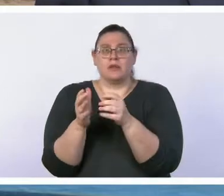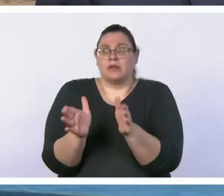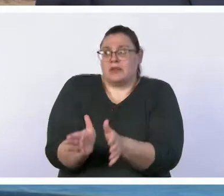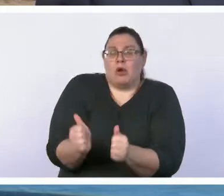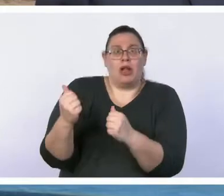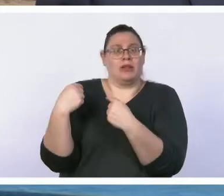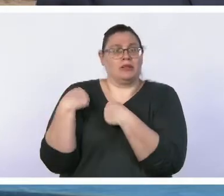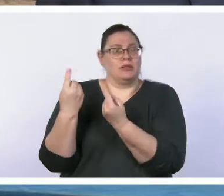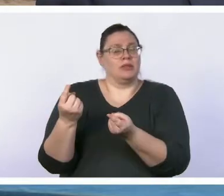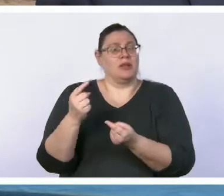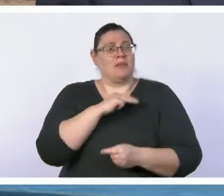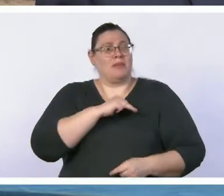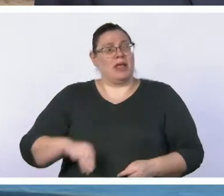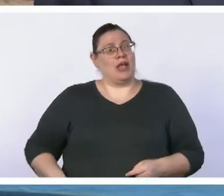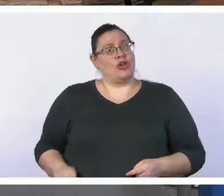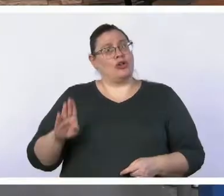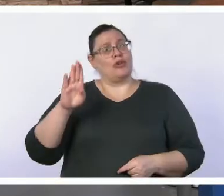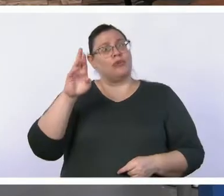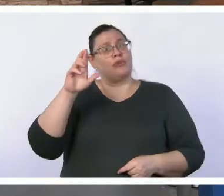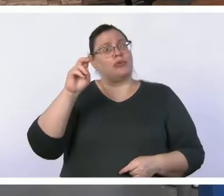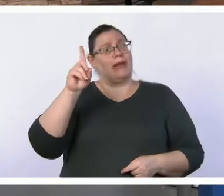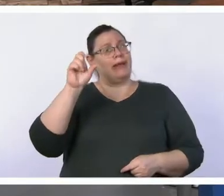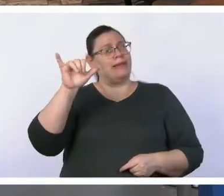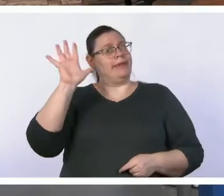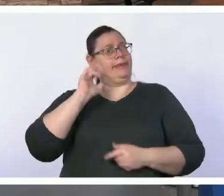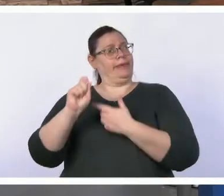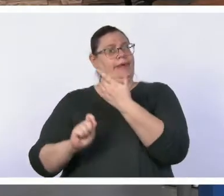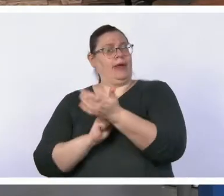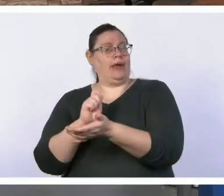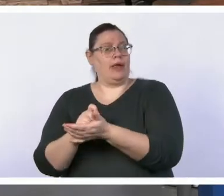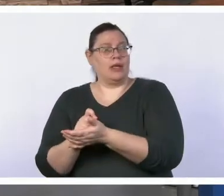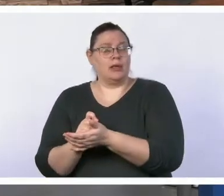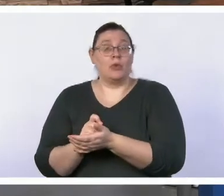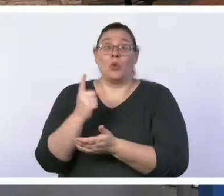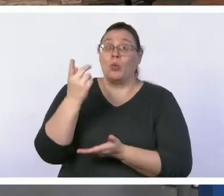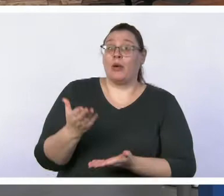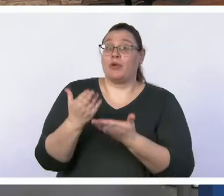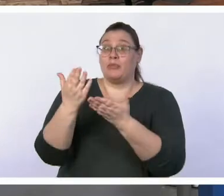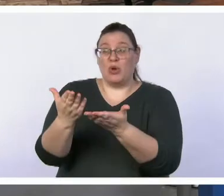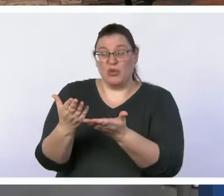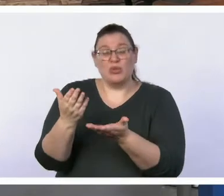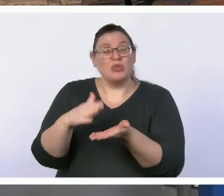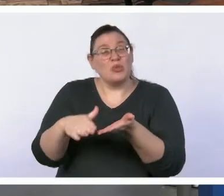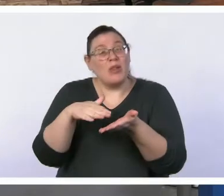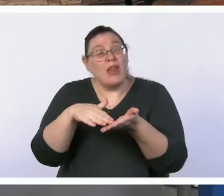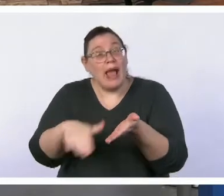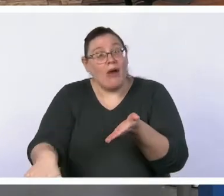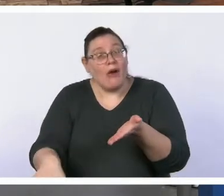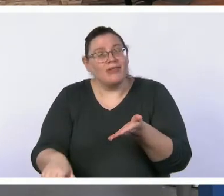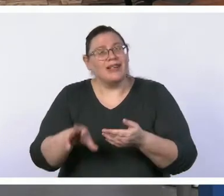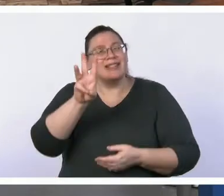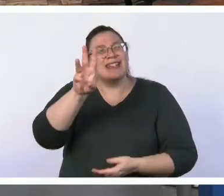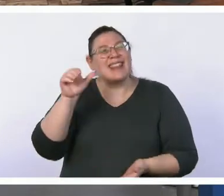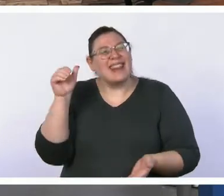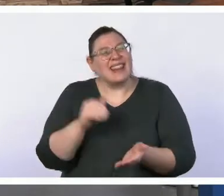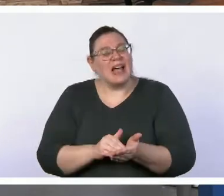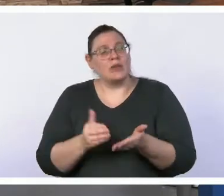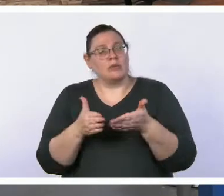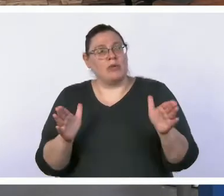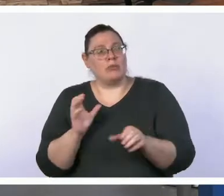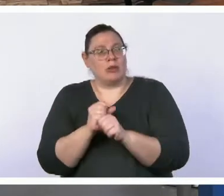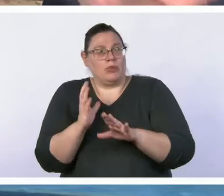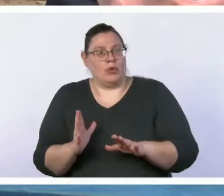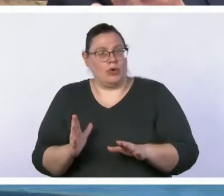since Mayor Bradley was mayor. There was a proposal actually to lay off 6,000 public employees at that